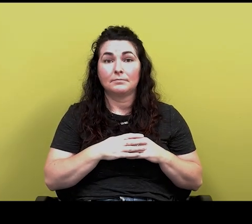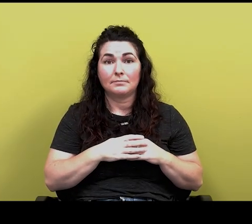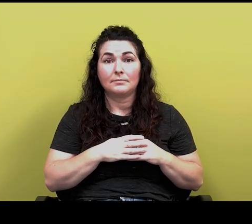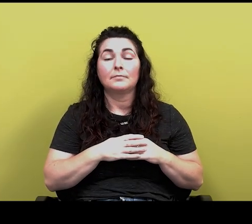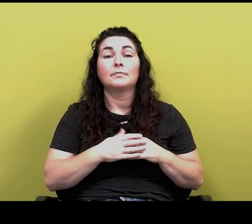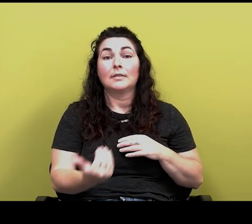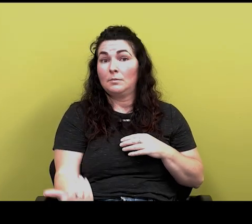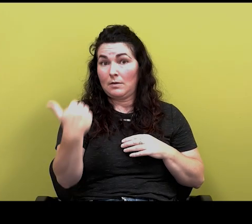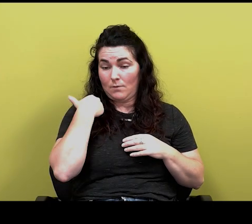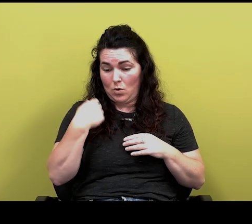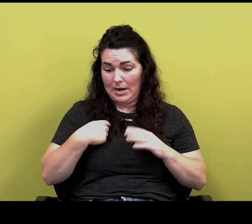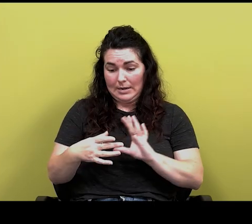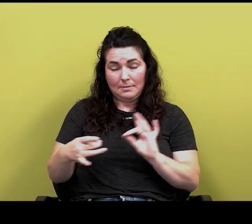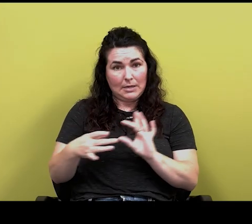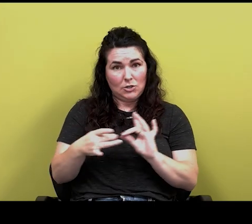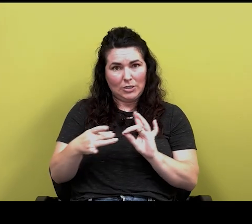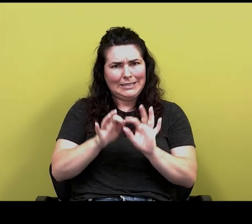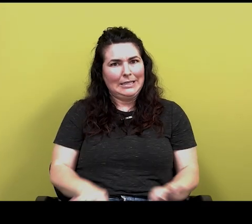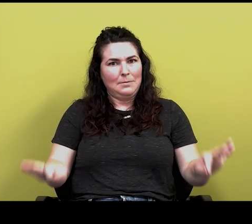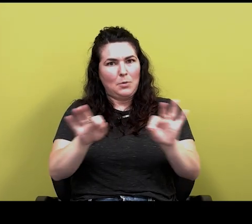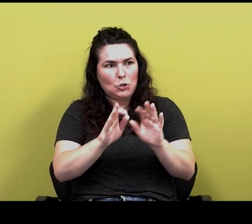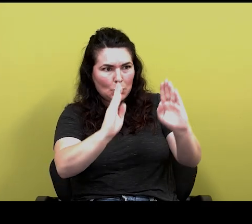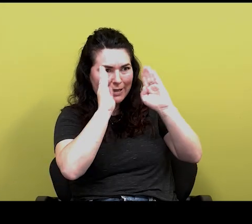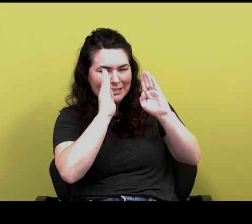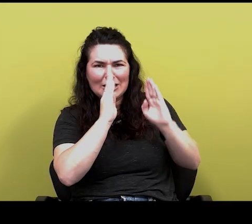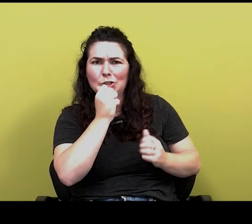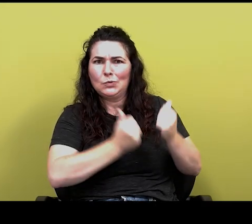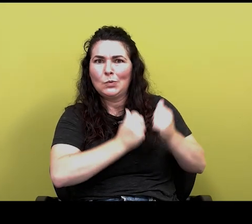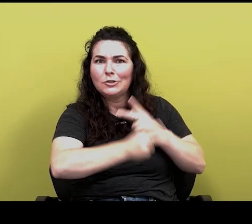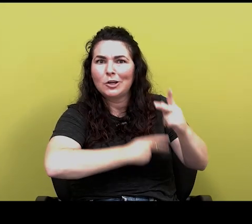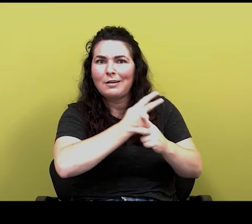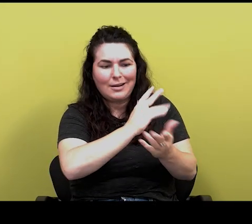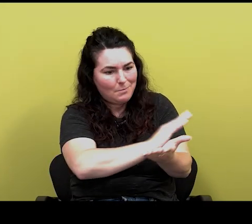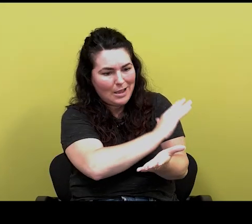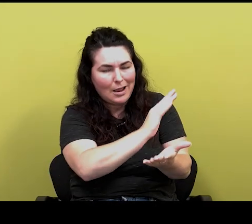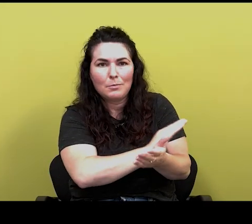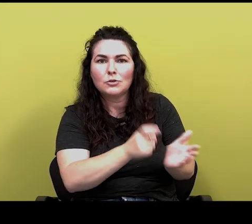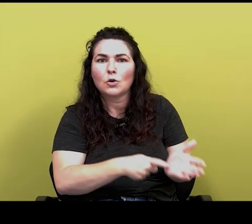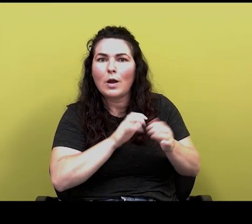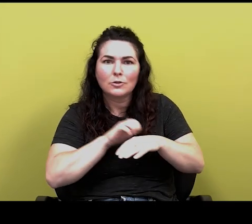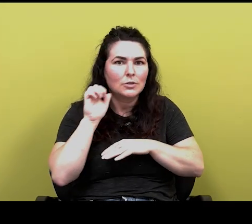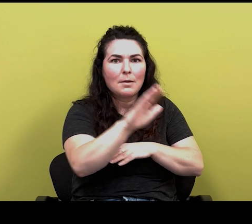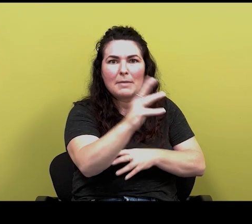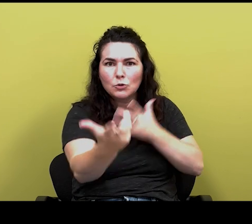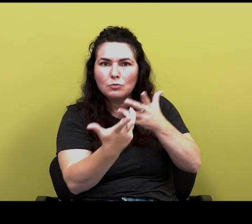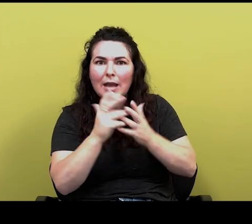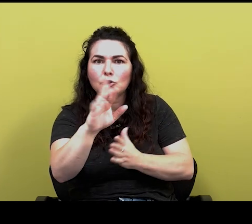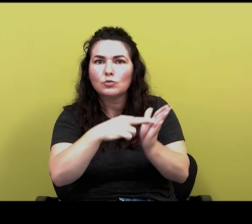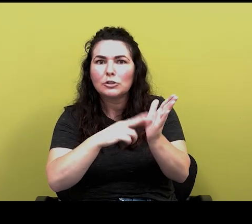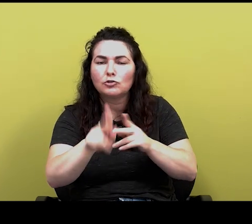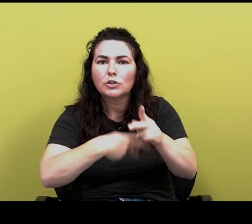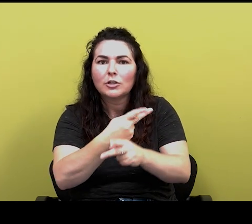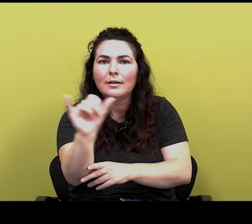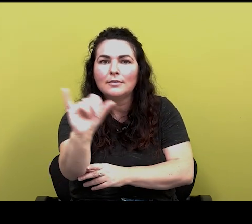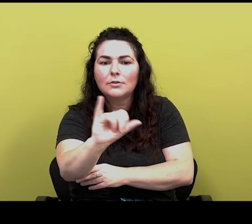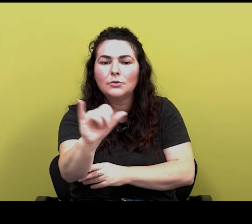As I shared earlier, it's important to pay attention to what type of documentation may be required for the type of registration you are seeking. This slide